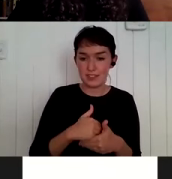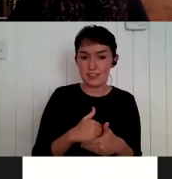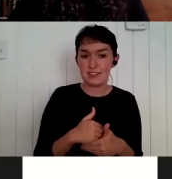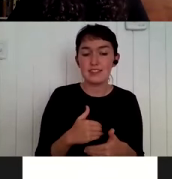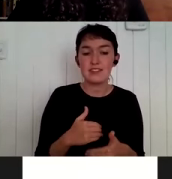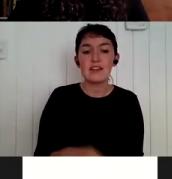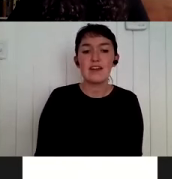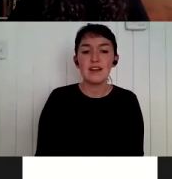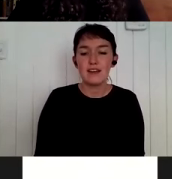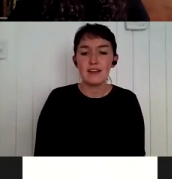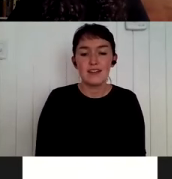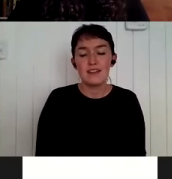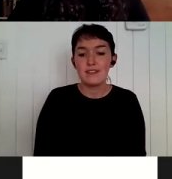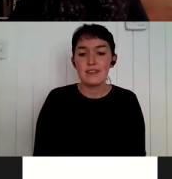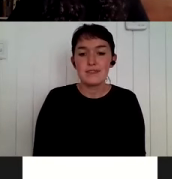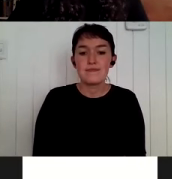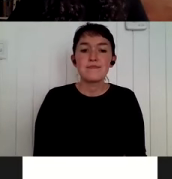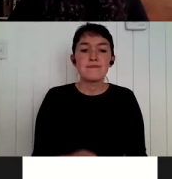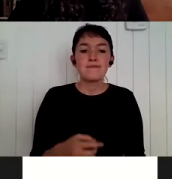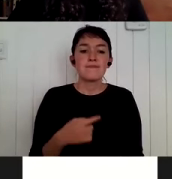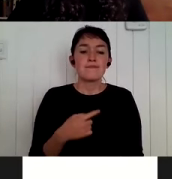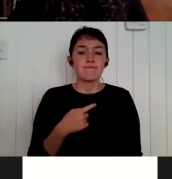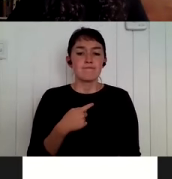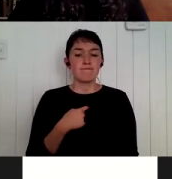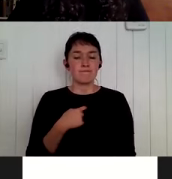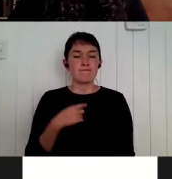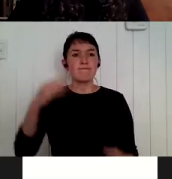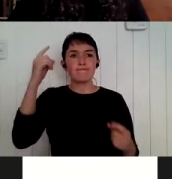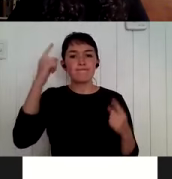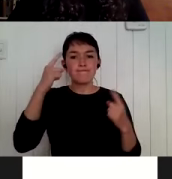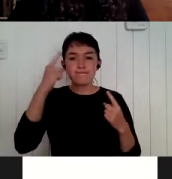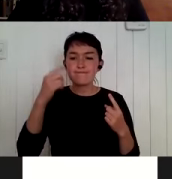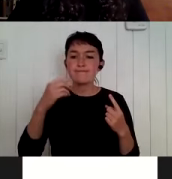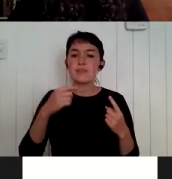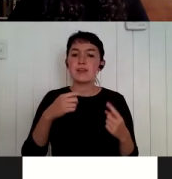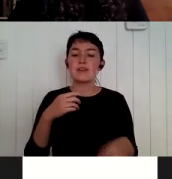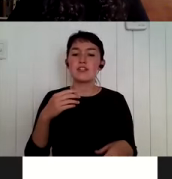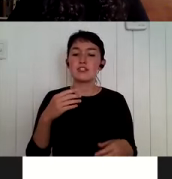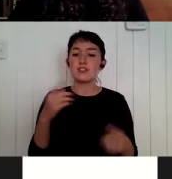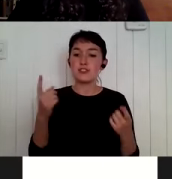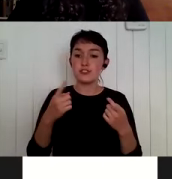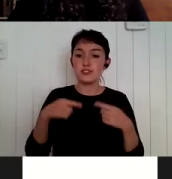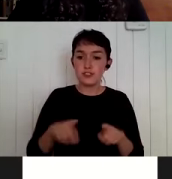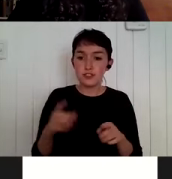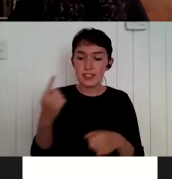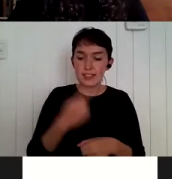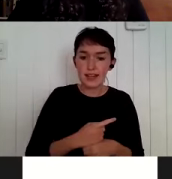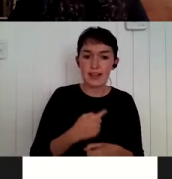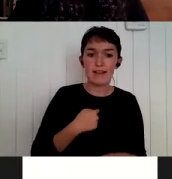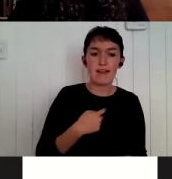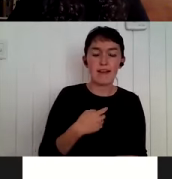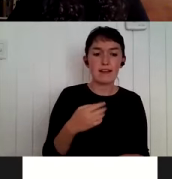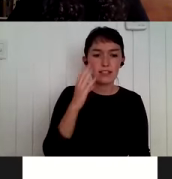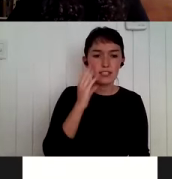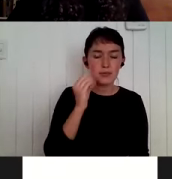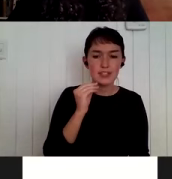I spent the day having delusions, having paranoia, being agitated, of course I'm not going